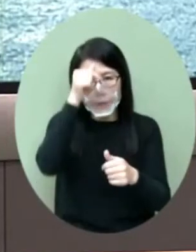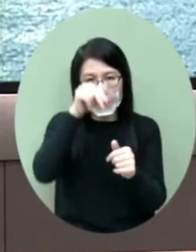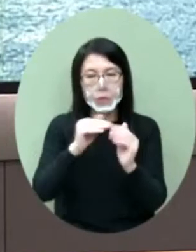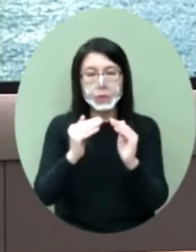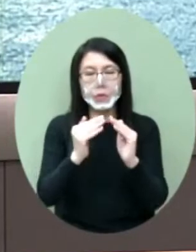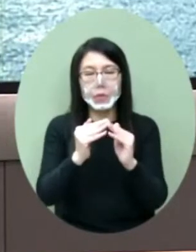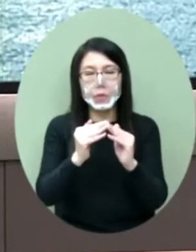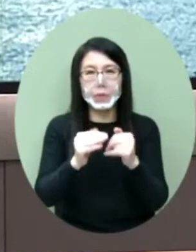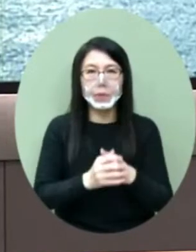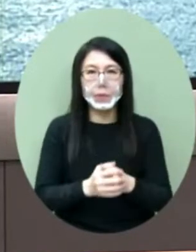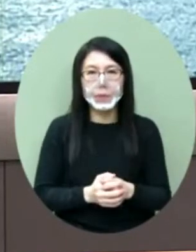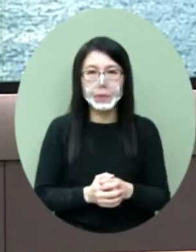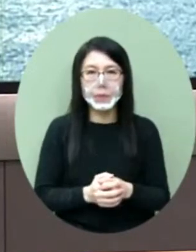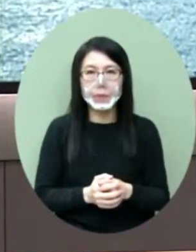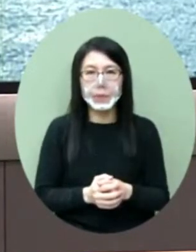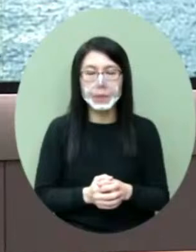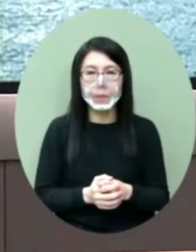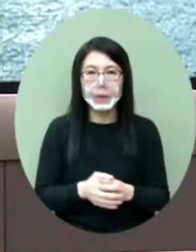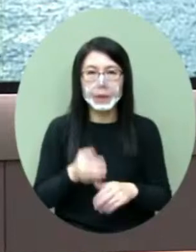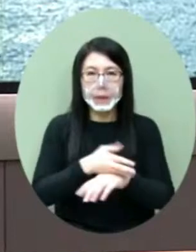January, the HA